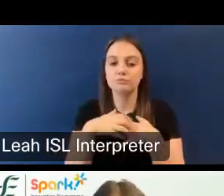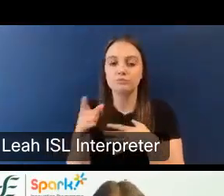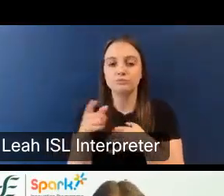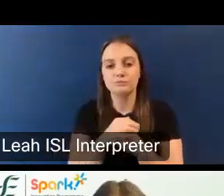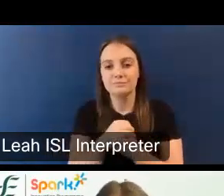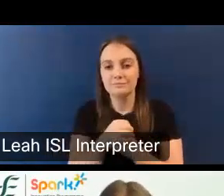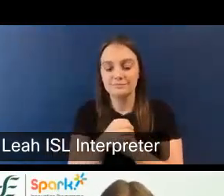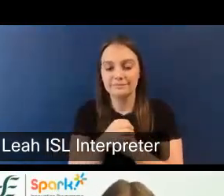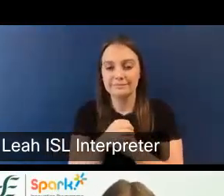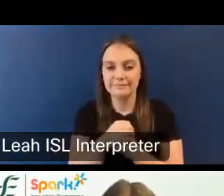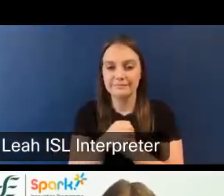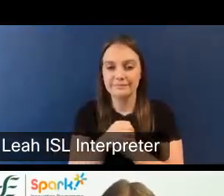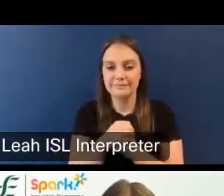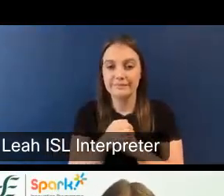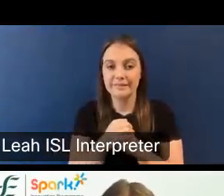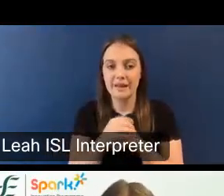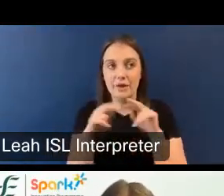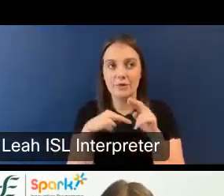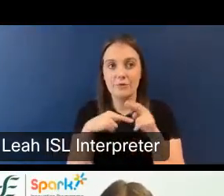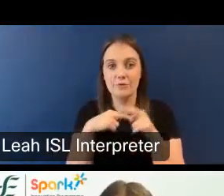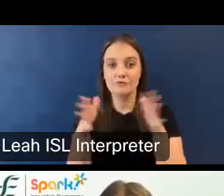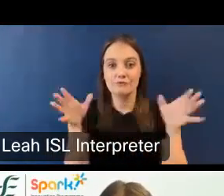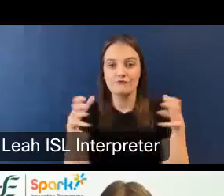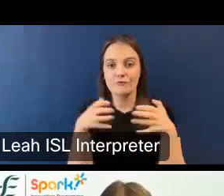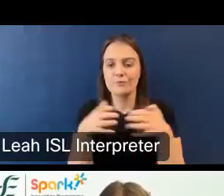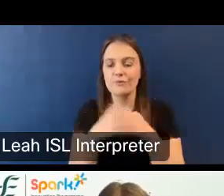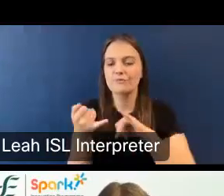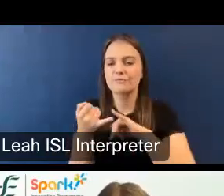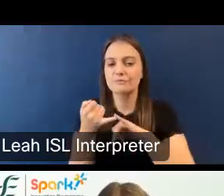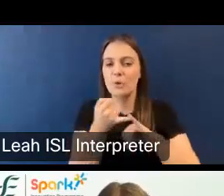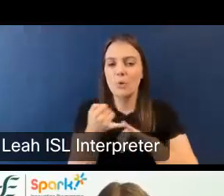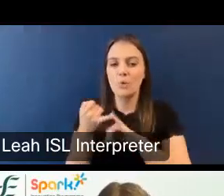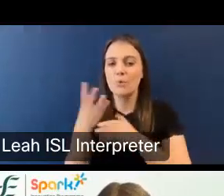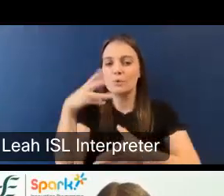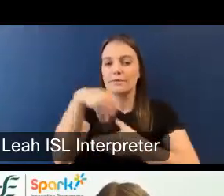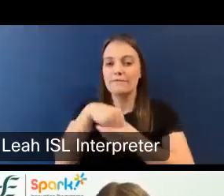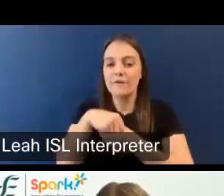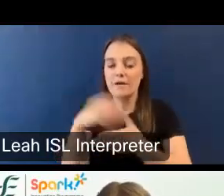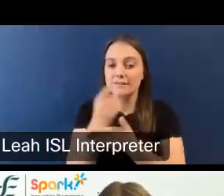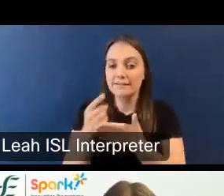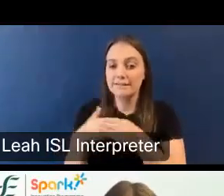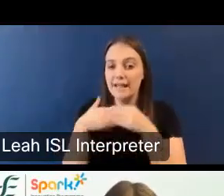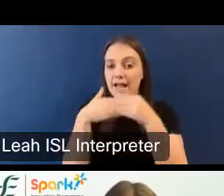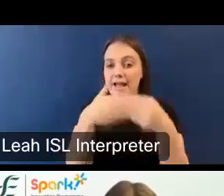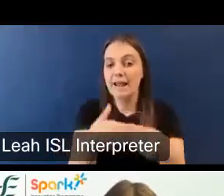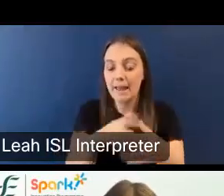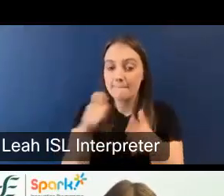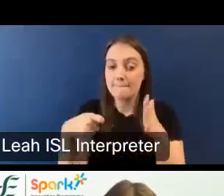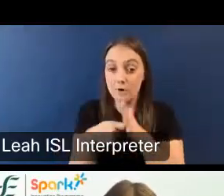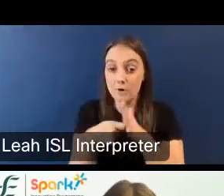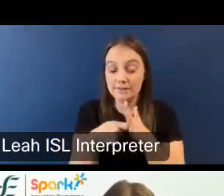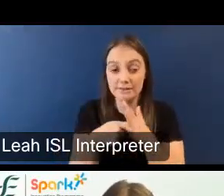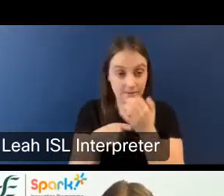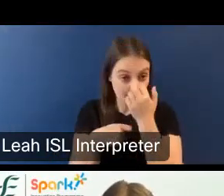the digital room of who participated in design-led projects before or